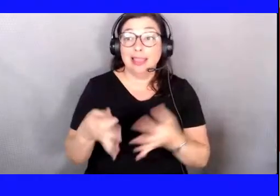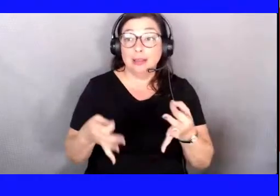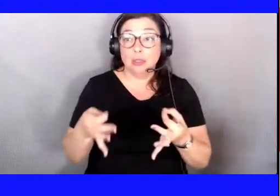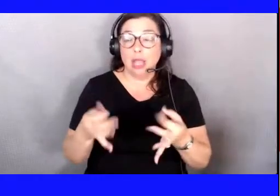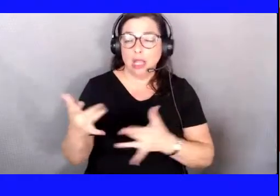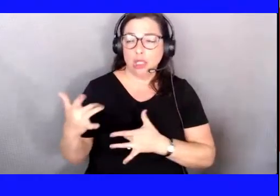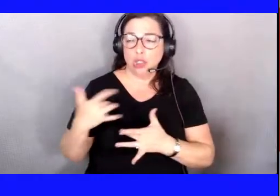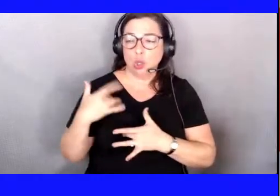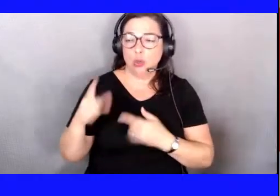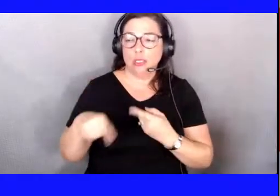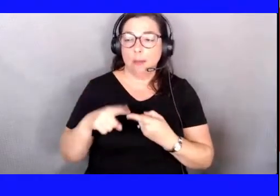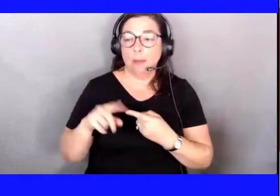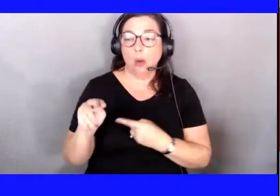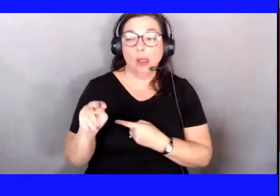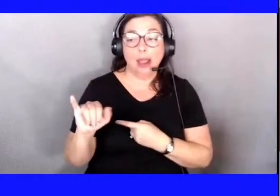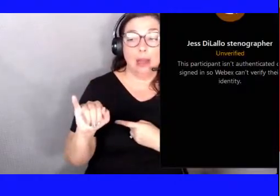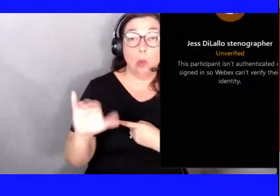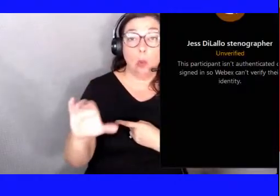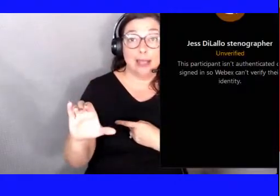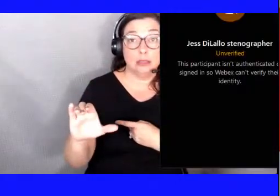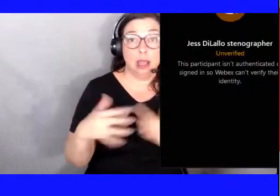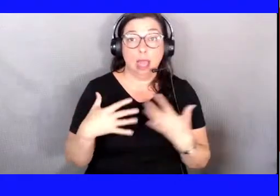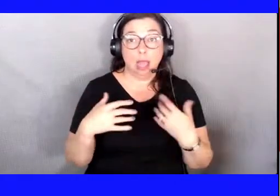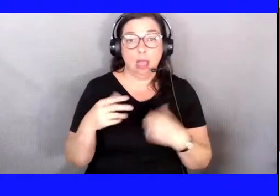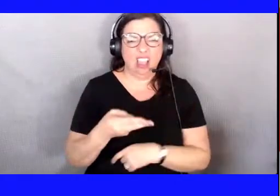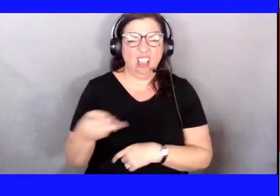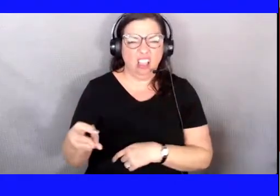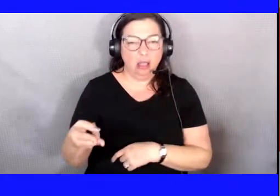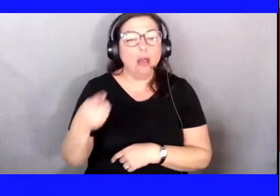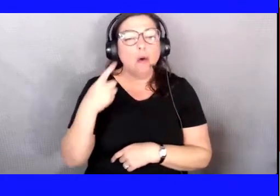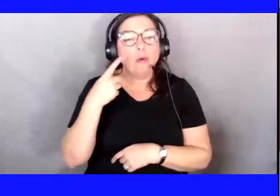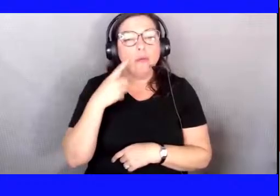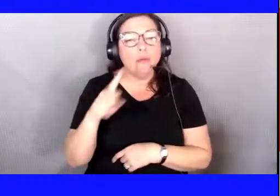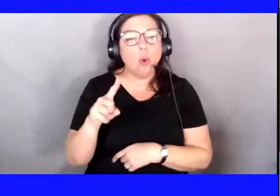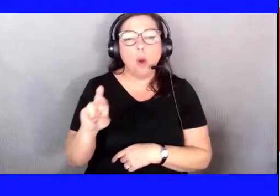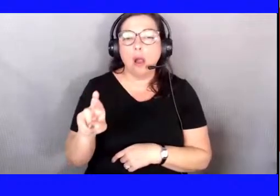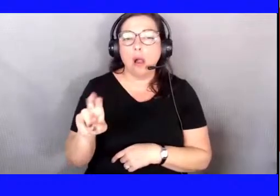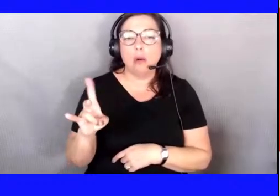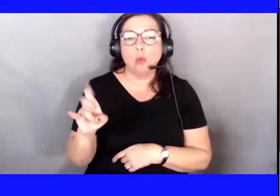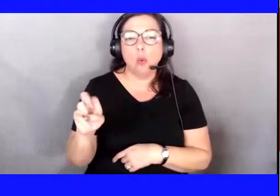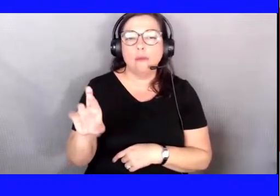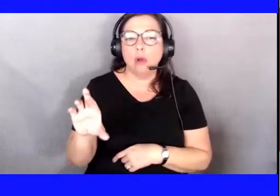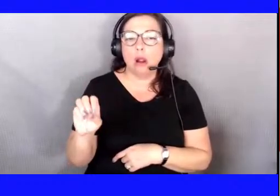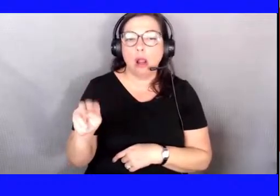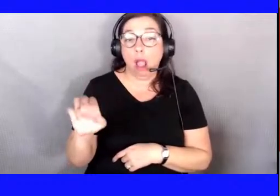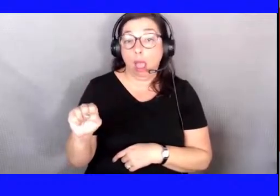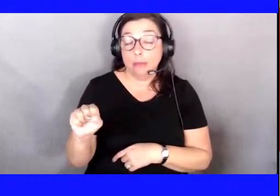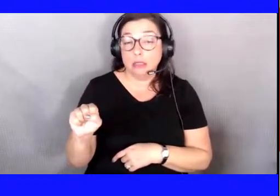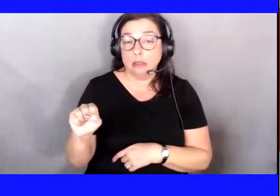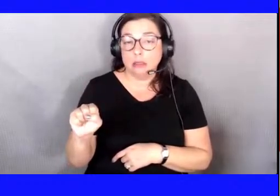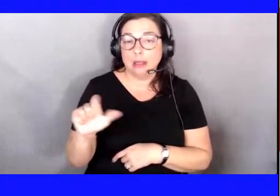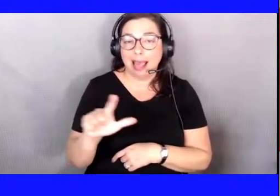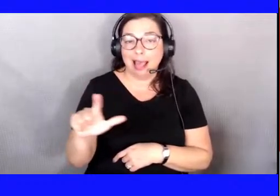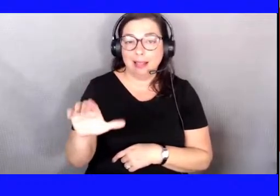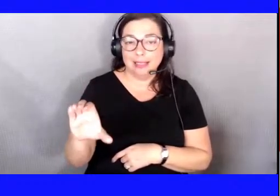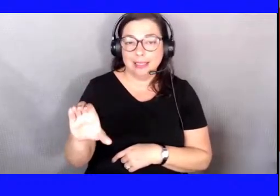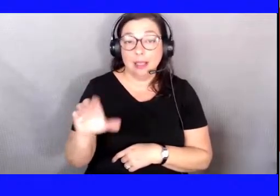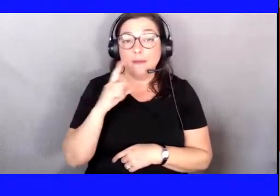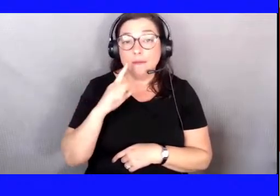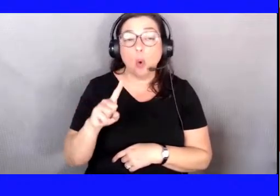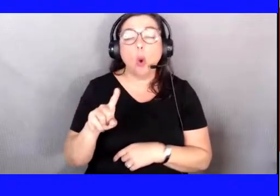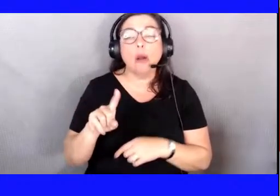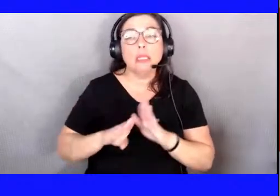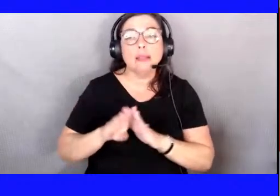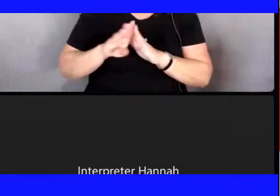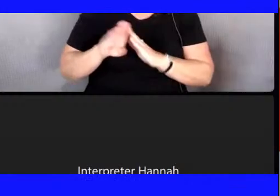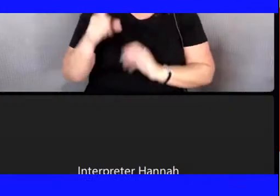by the NYC Health and Hospitals Corporation to River Commons Owners LLC for the development of River Commons, a